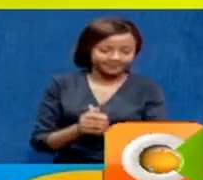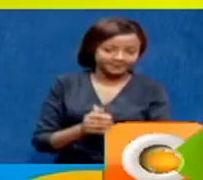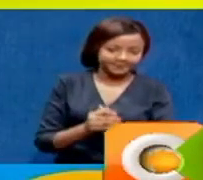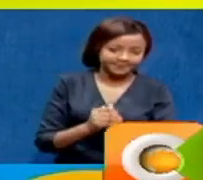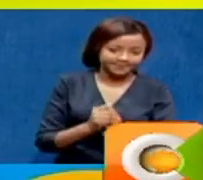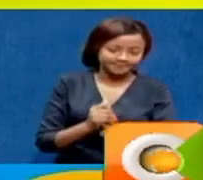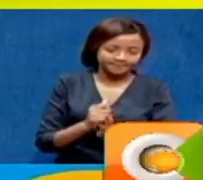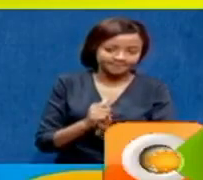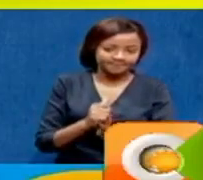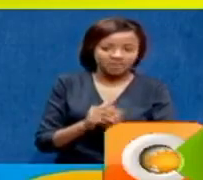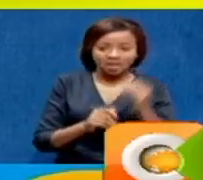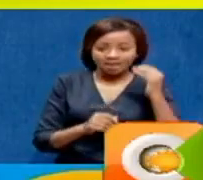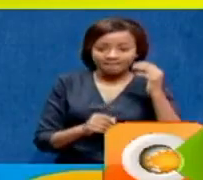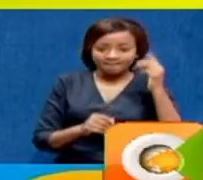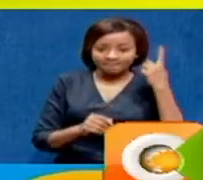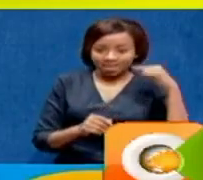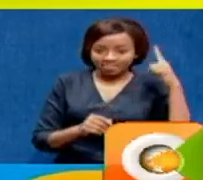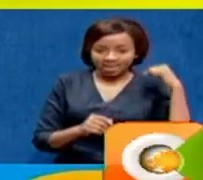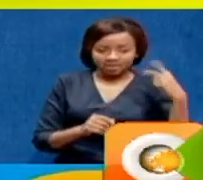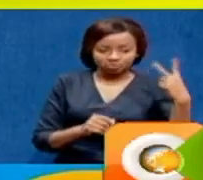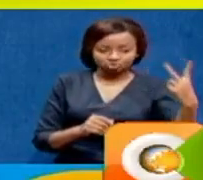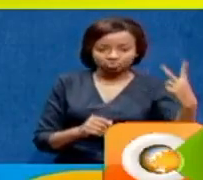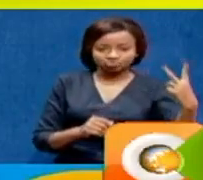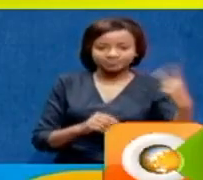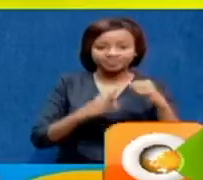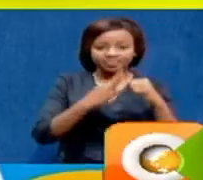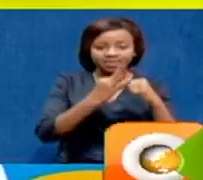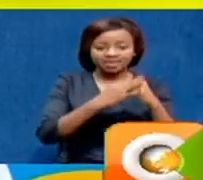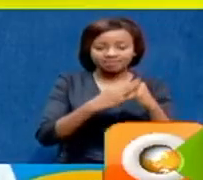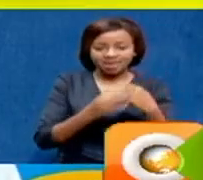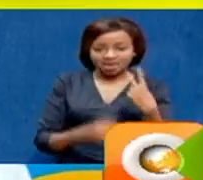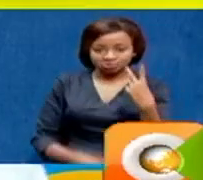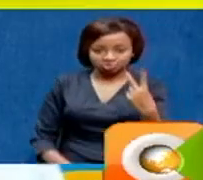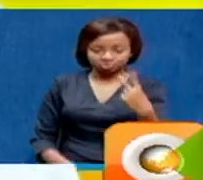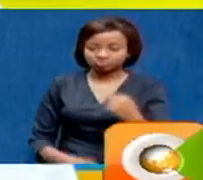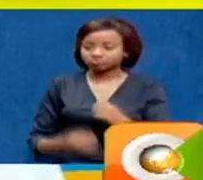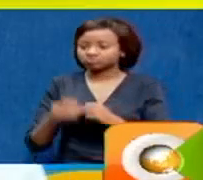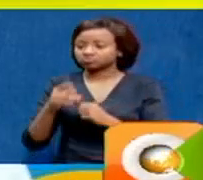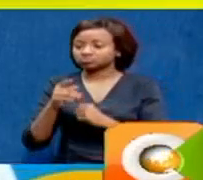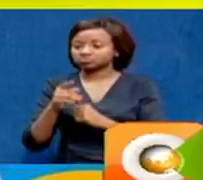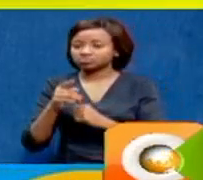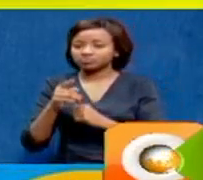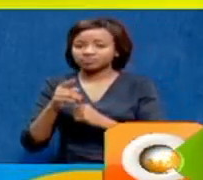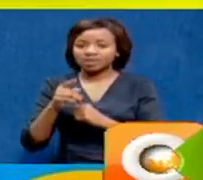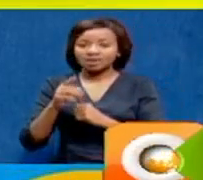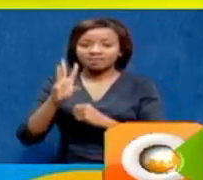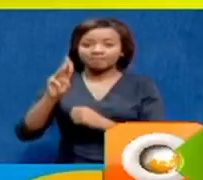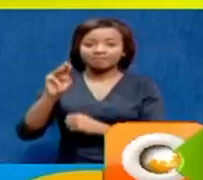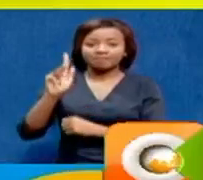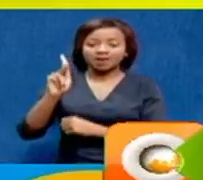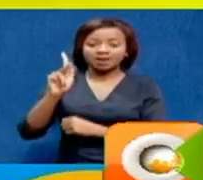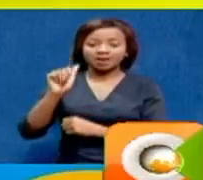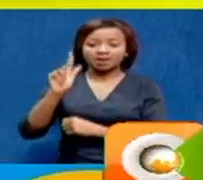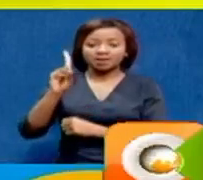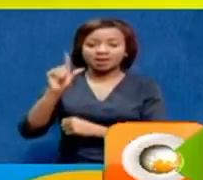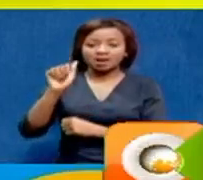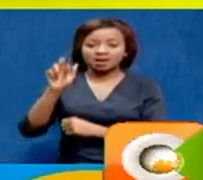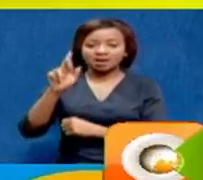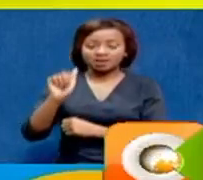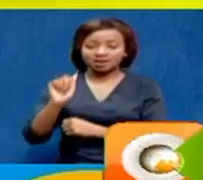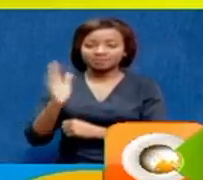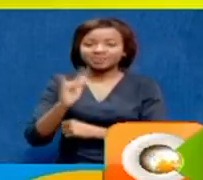follows. Mathare, 2 cases. Kibera, 2 cases. Makadara, Embakasi